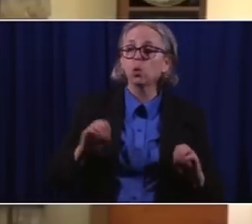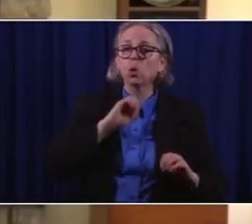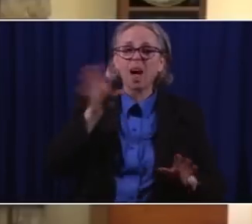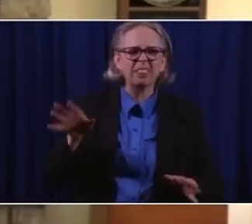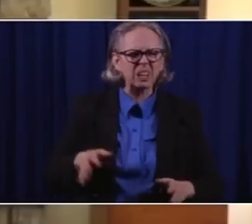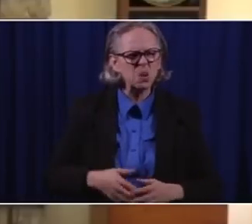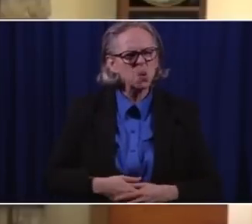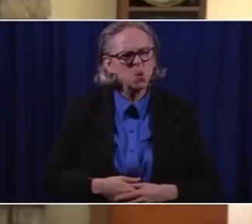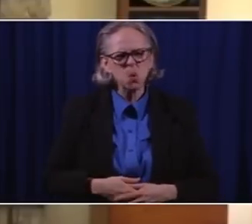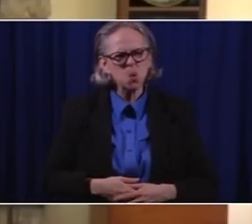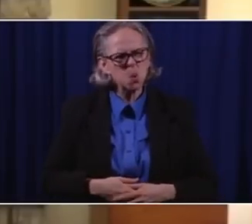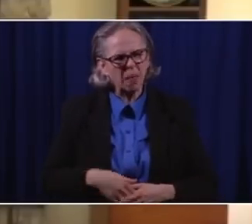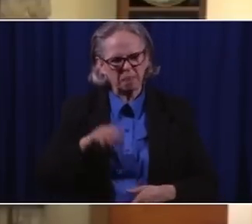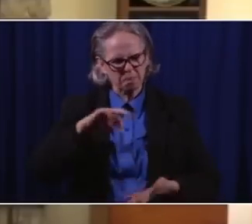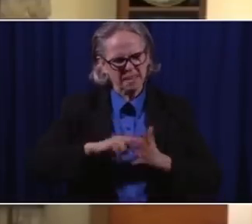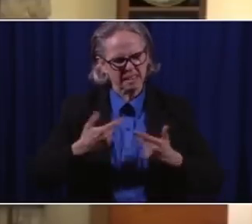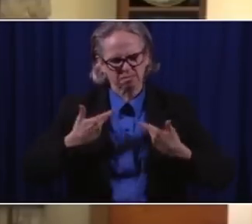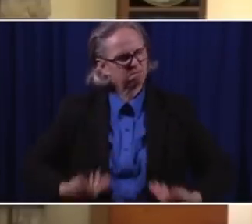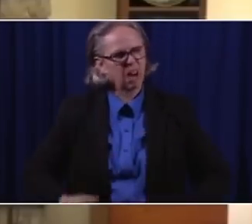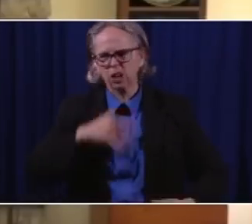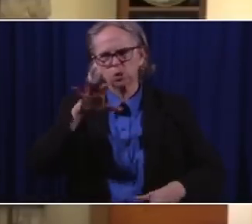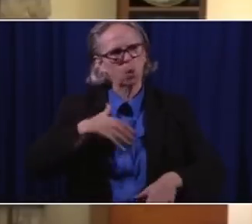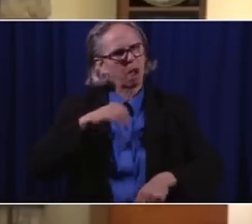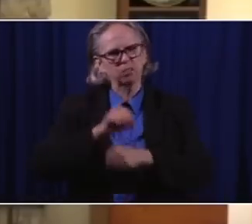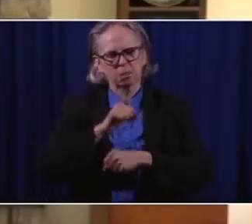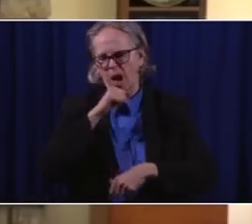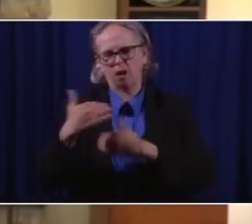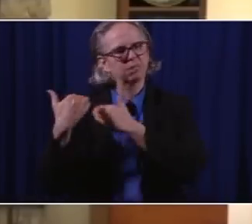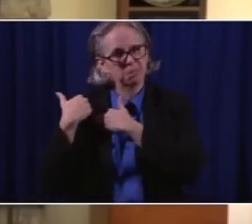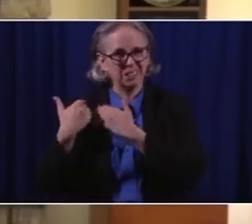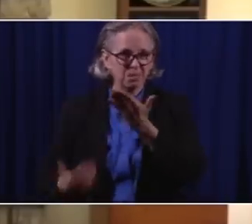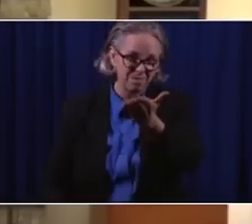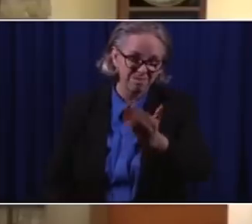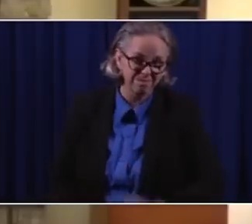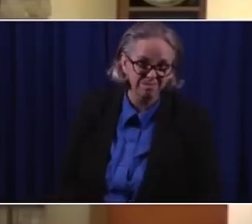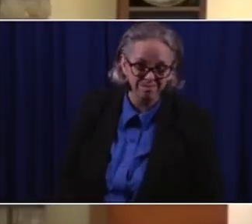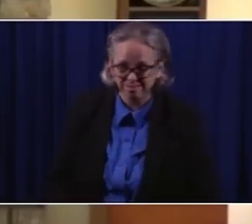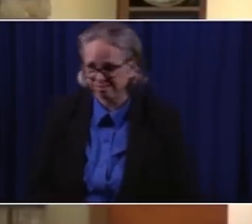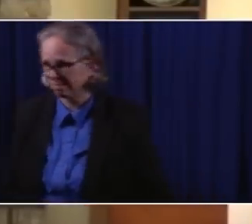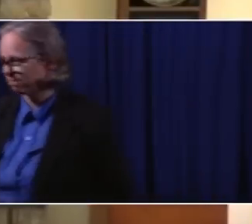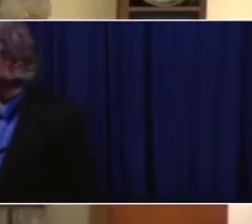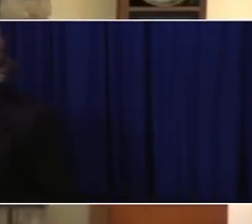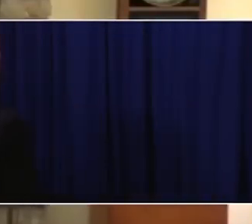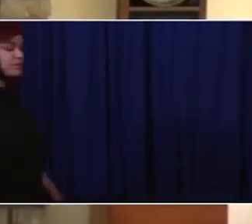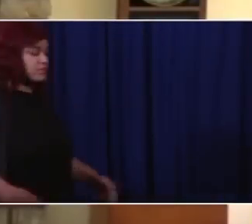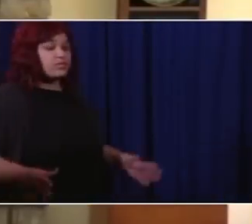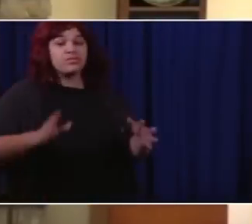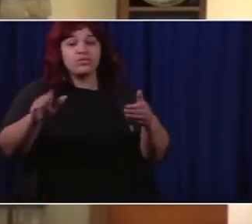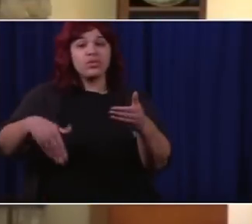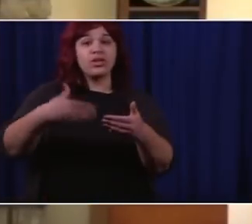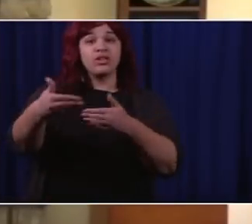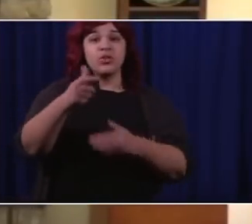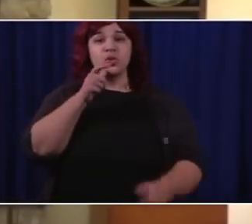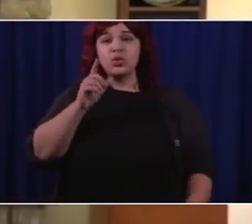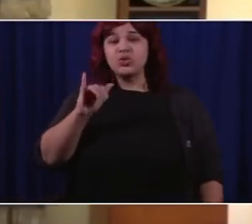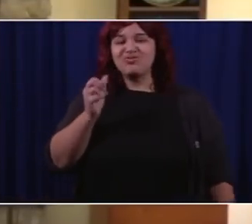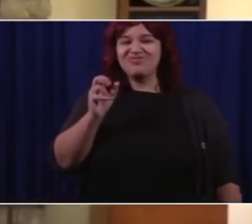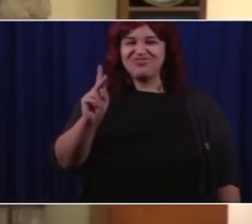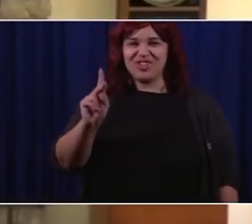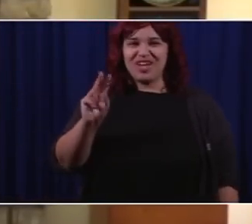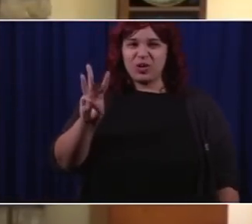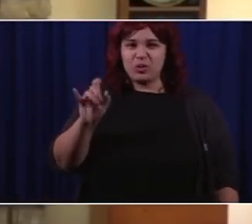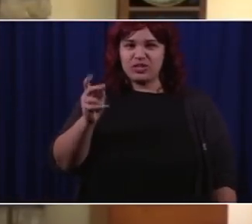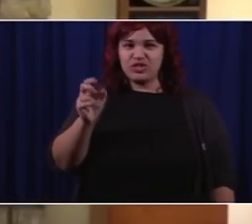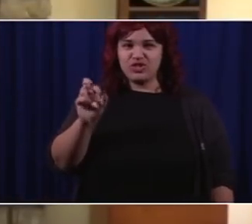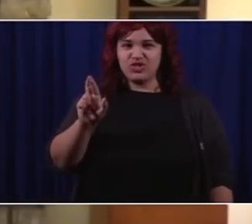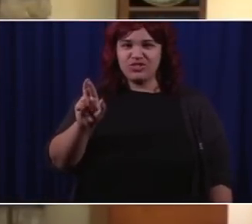Next question is from Jack Windsor at WMFD in Mansfield. Hey, Jack. Hi, Governor. In communication